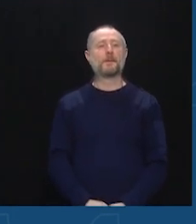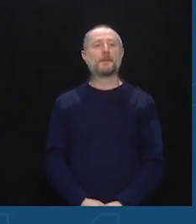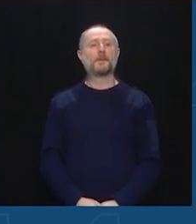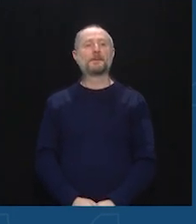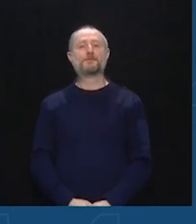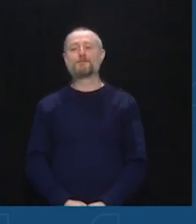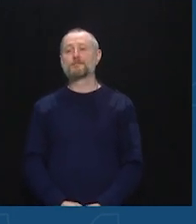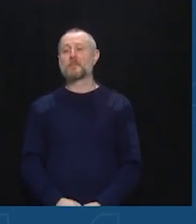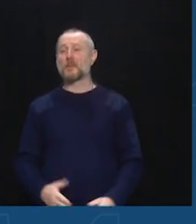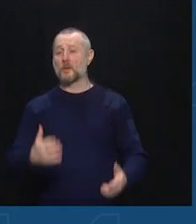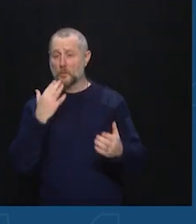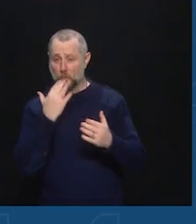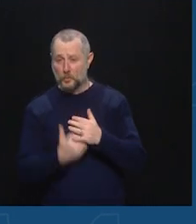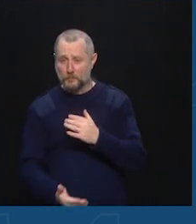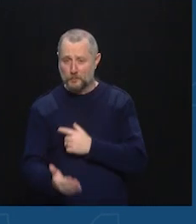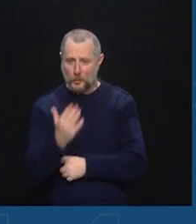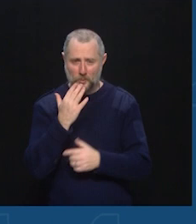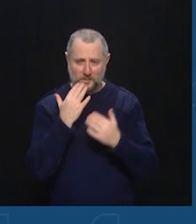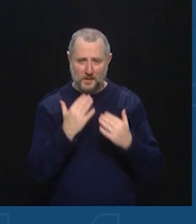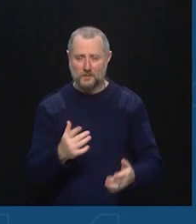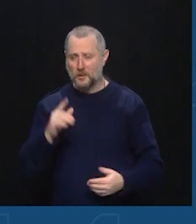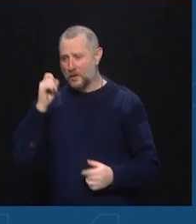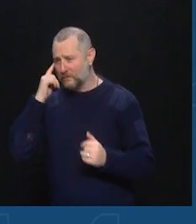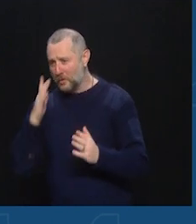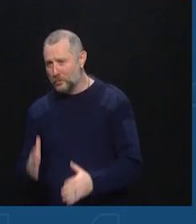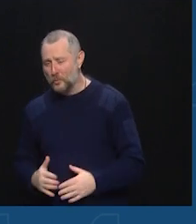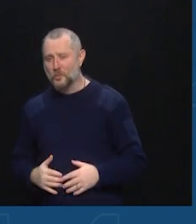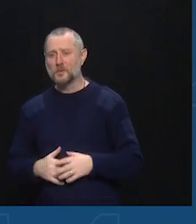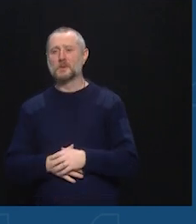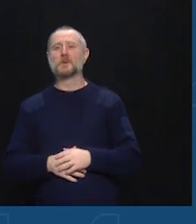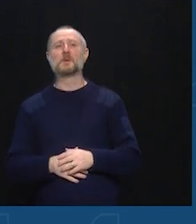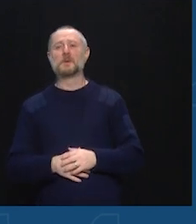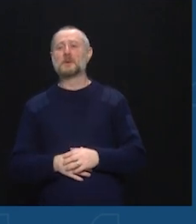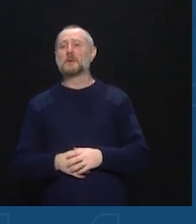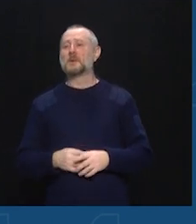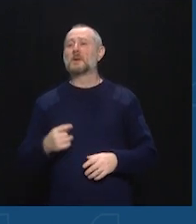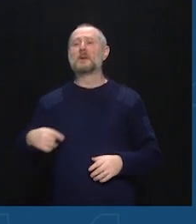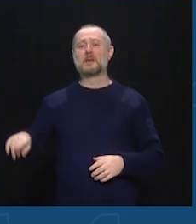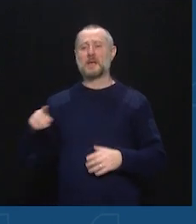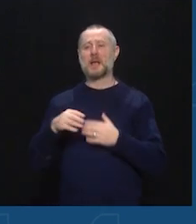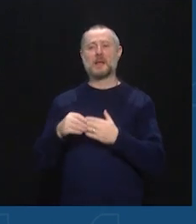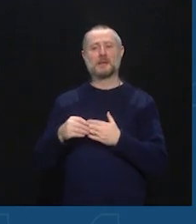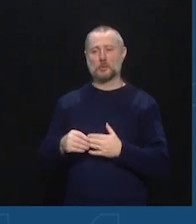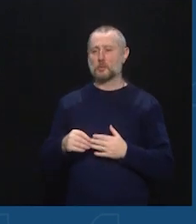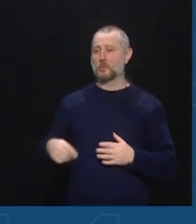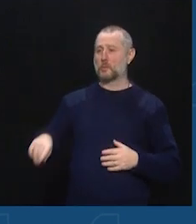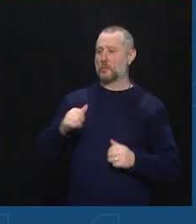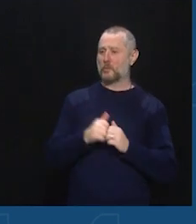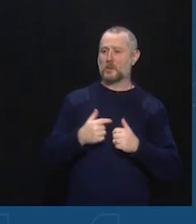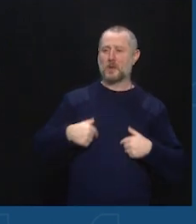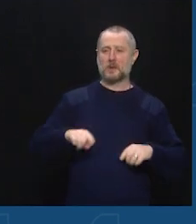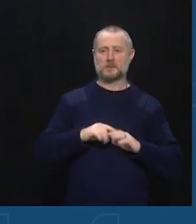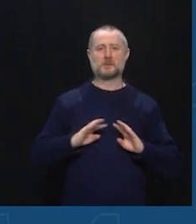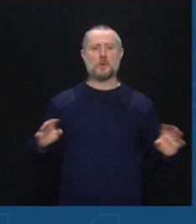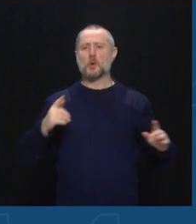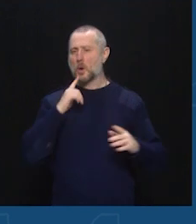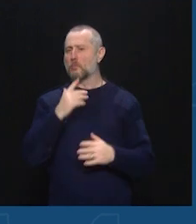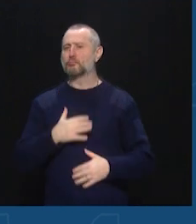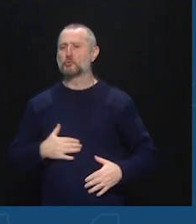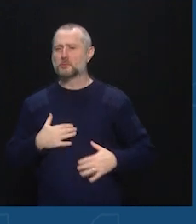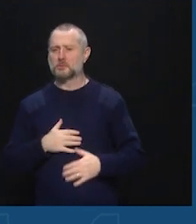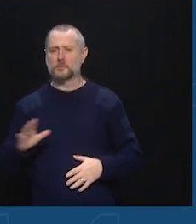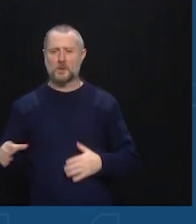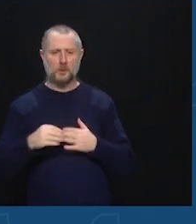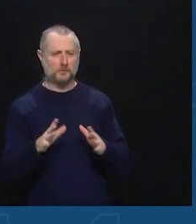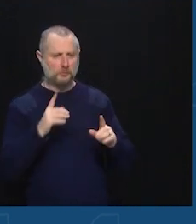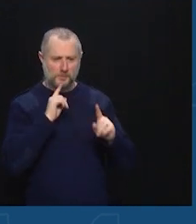Good morning, everyone. Thank you. Thank you, Governor, for being here. As always, you're leading from the front, and we appreciate the responsiveness and your leadership. I